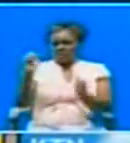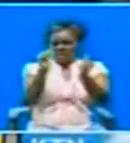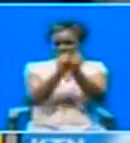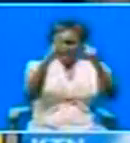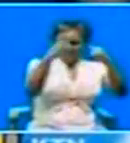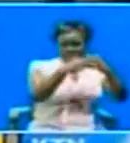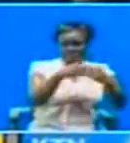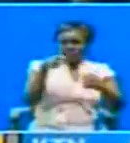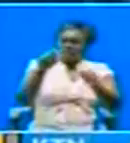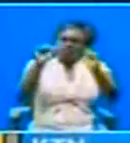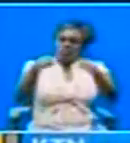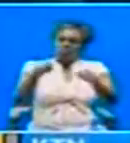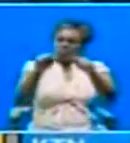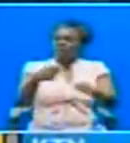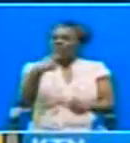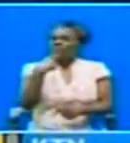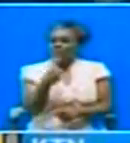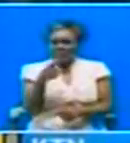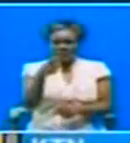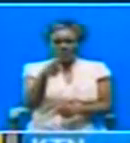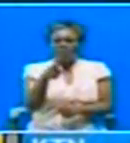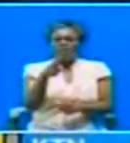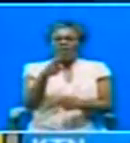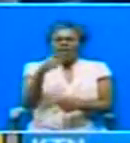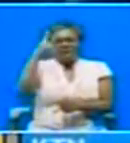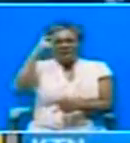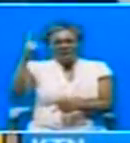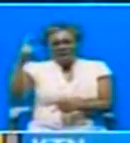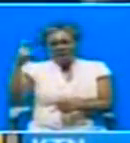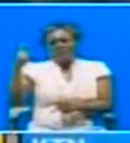2018, a figure that economists say is overly ambitious.